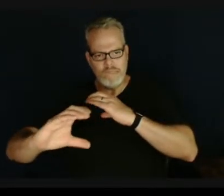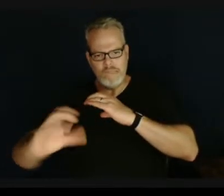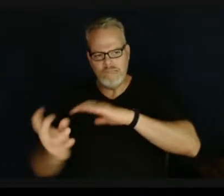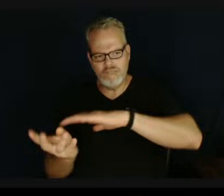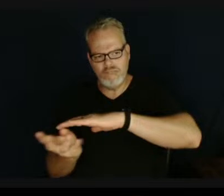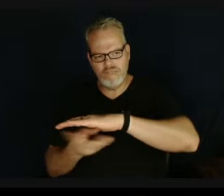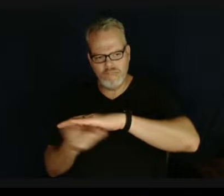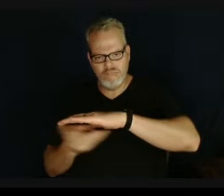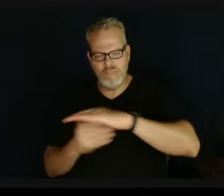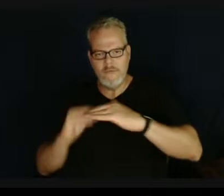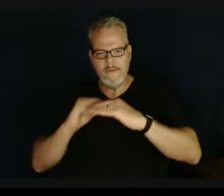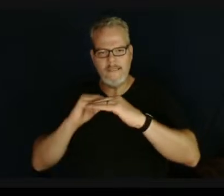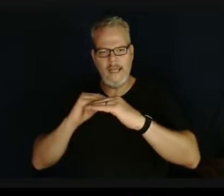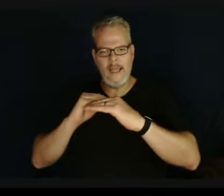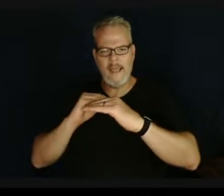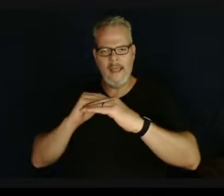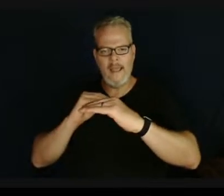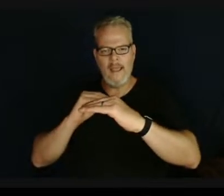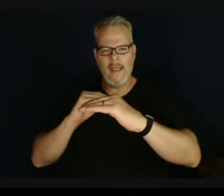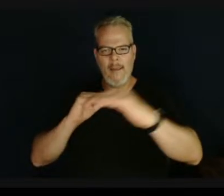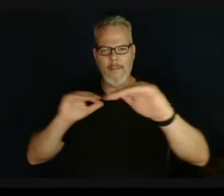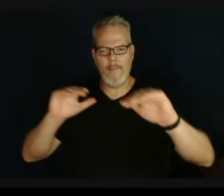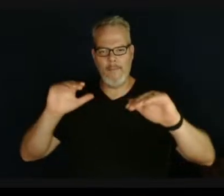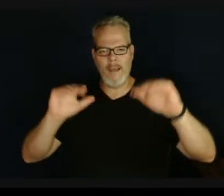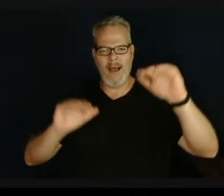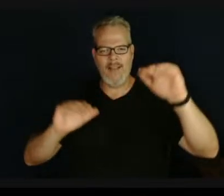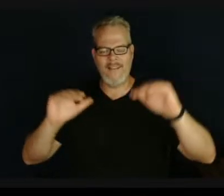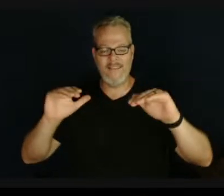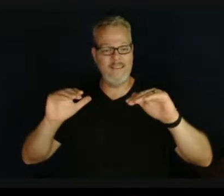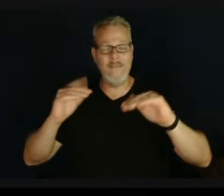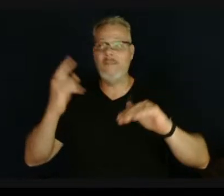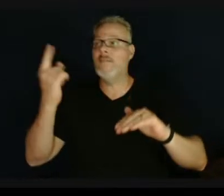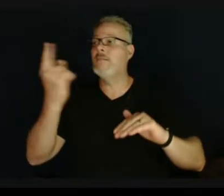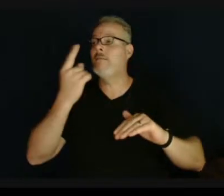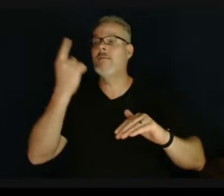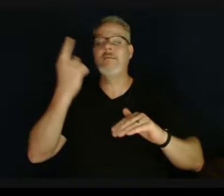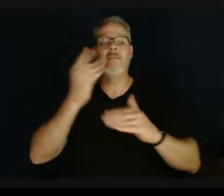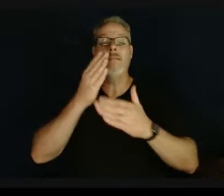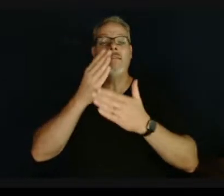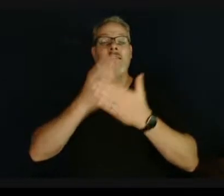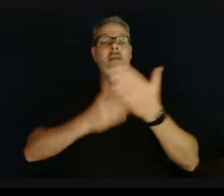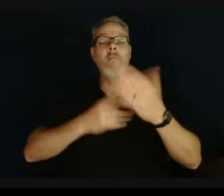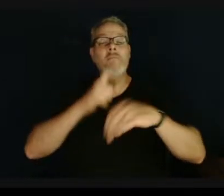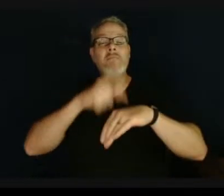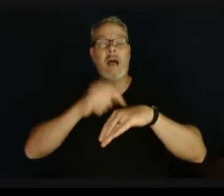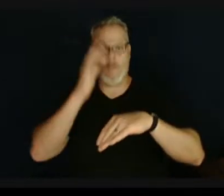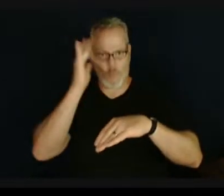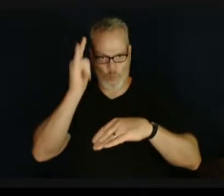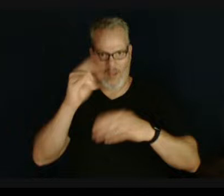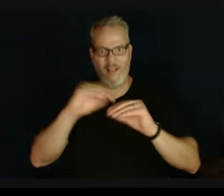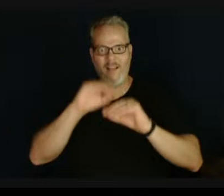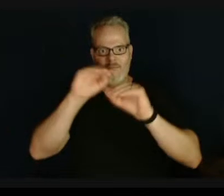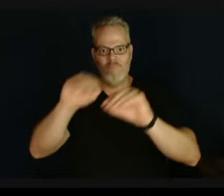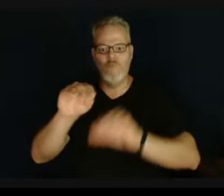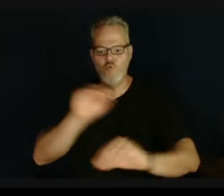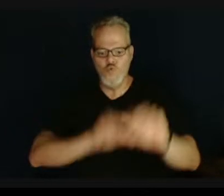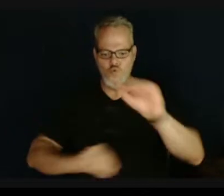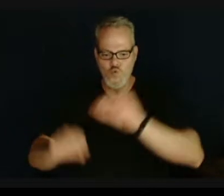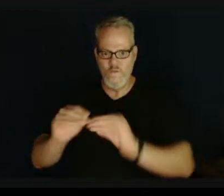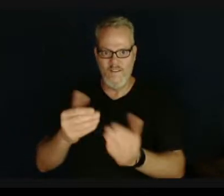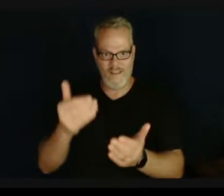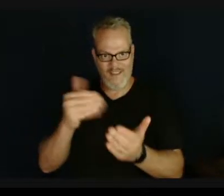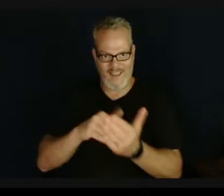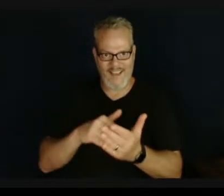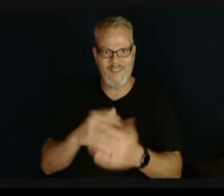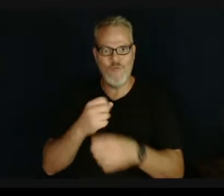way. But at some point, it's inevitable the south flank will move again. We'll start moving further. And at that point, we'll start making